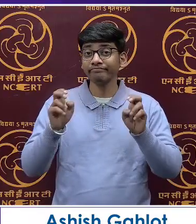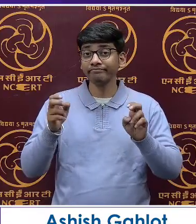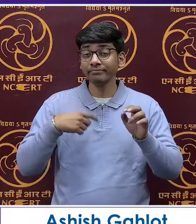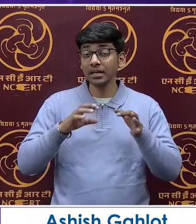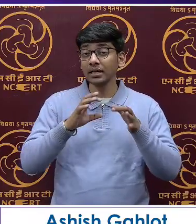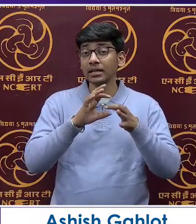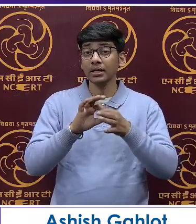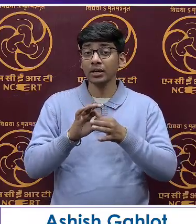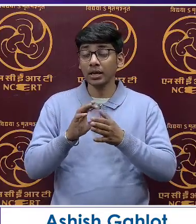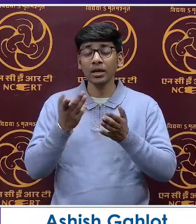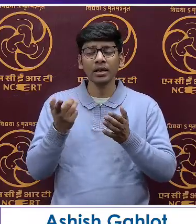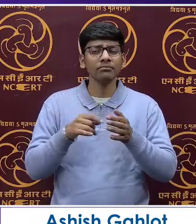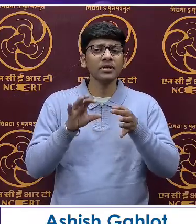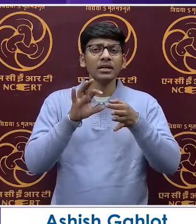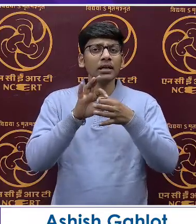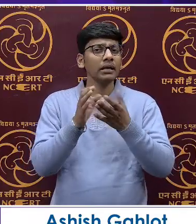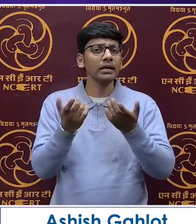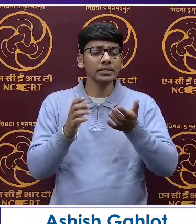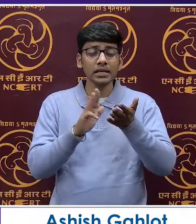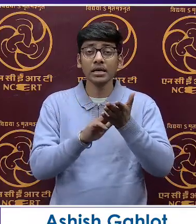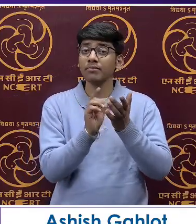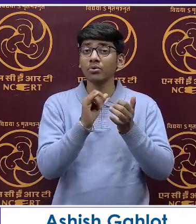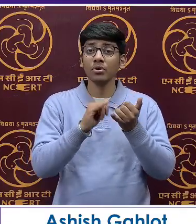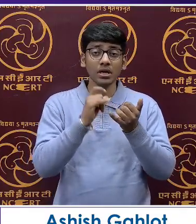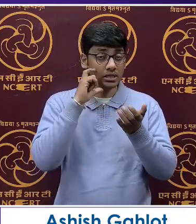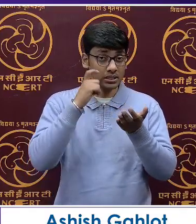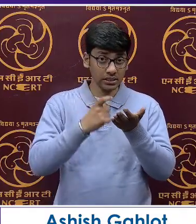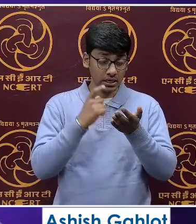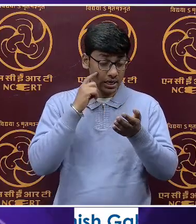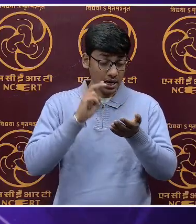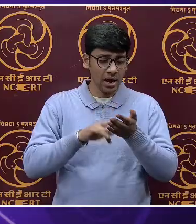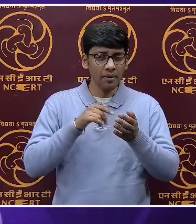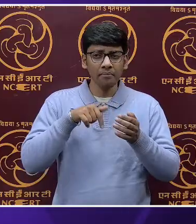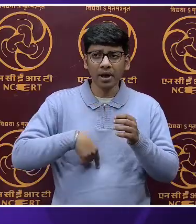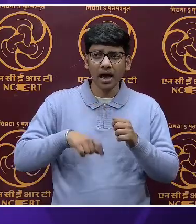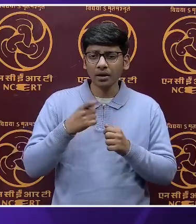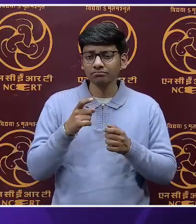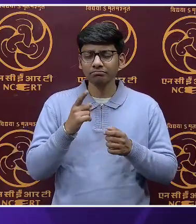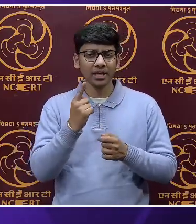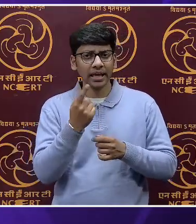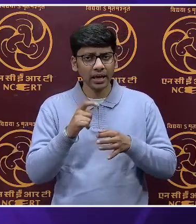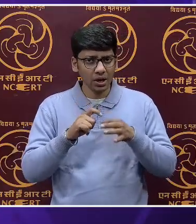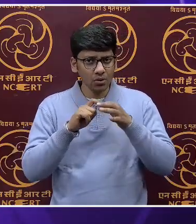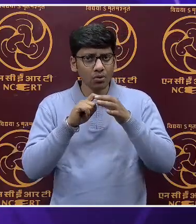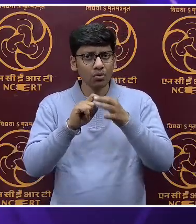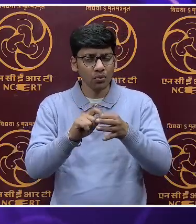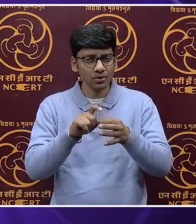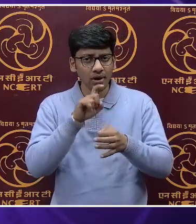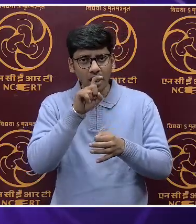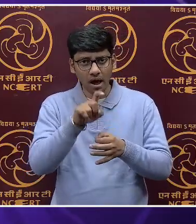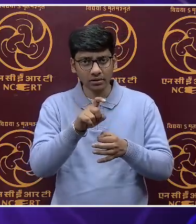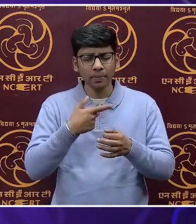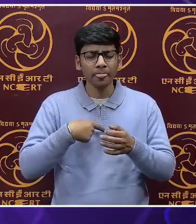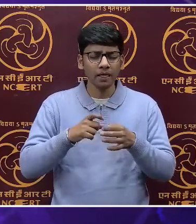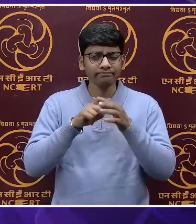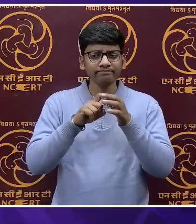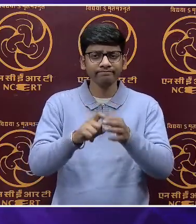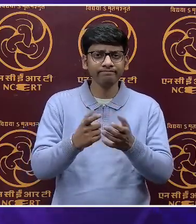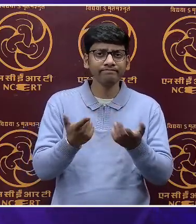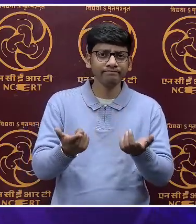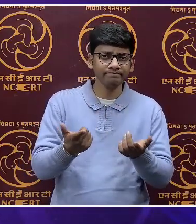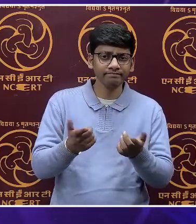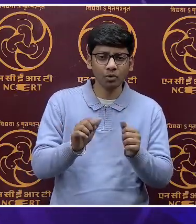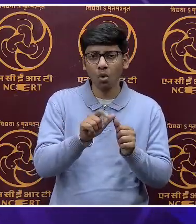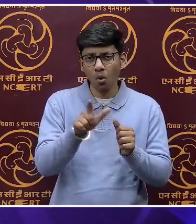related to music. Okay. But before we talk about the chapter, I would like to ask a question from you. Sure. So, my question is from the viewers as